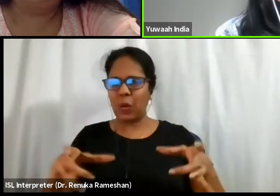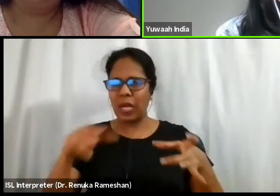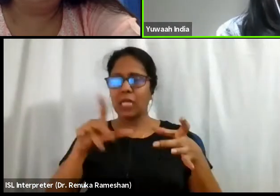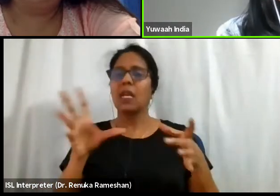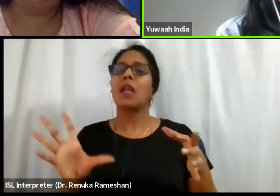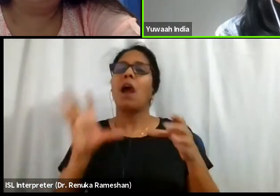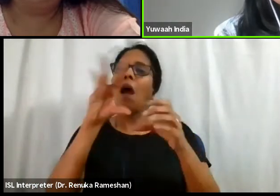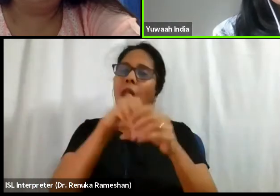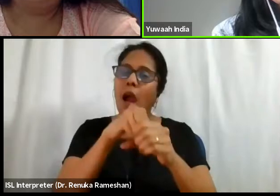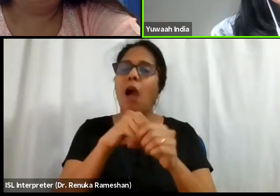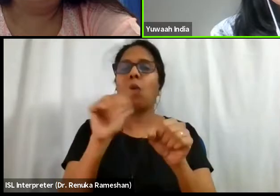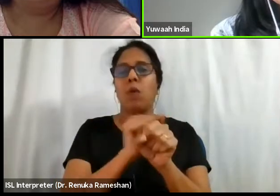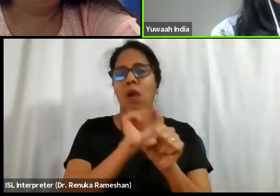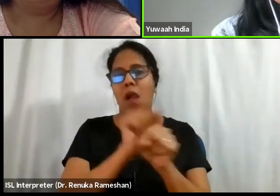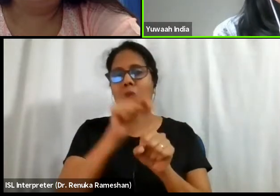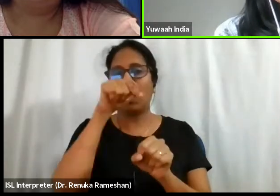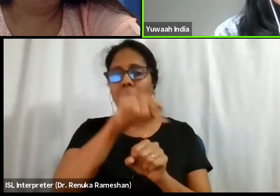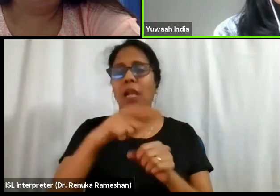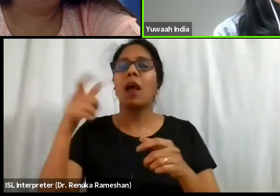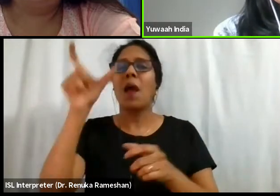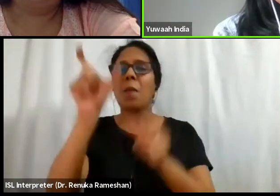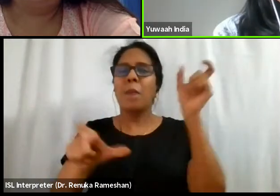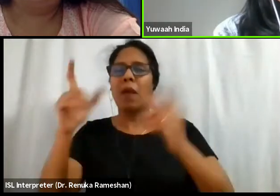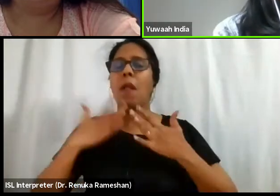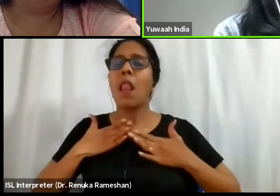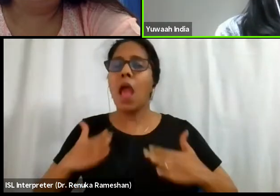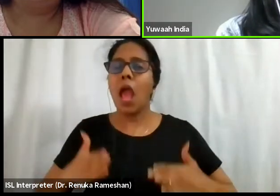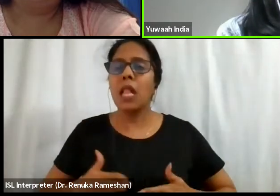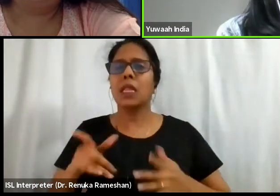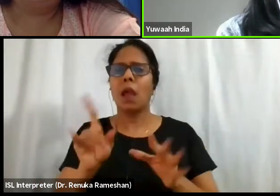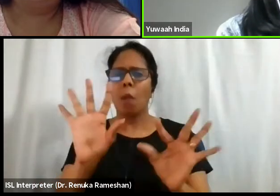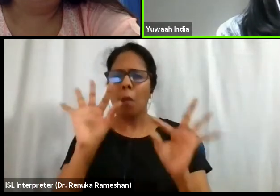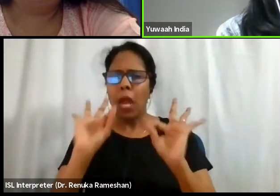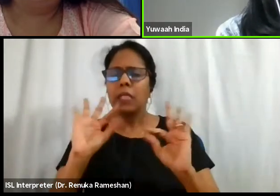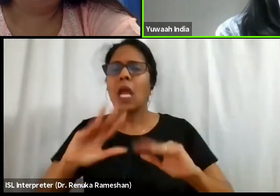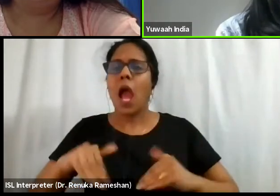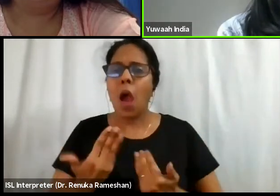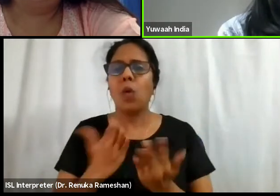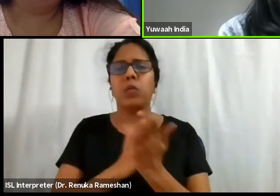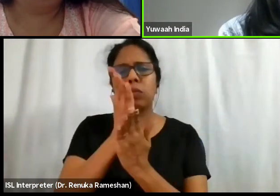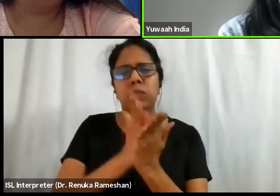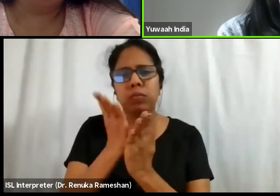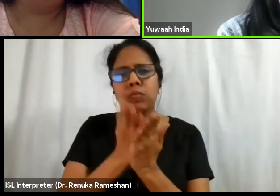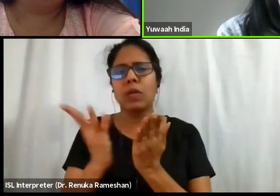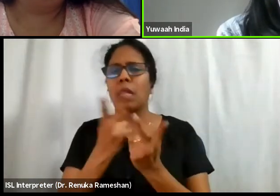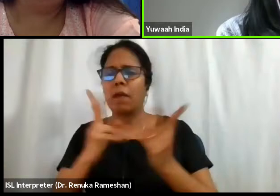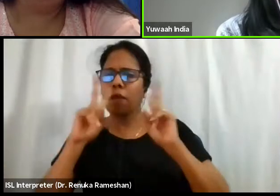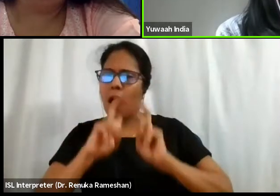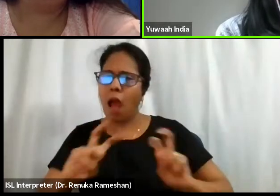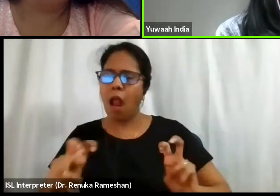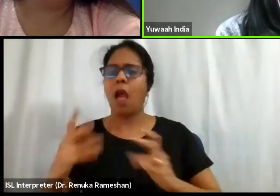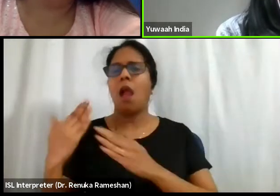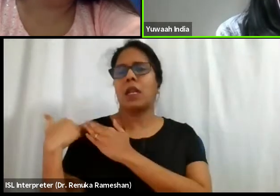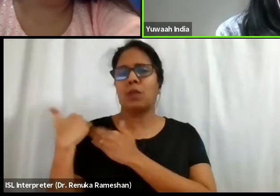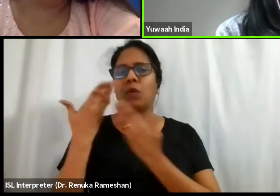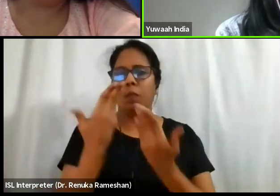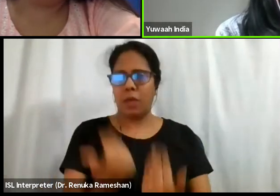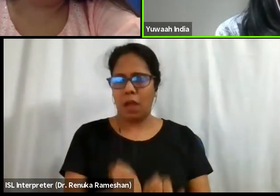looking at best practices in public health and scaling them. Handing it over to you, Dr. Jayanti.